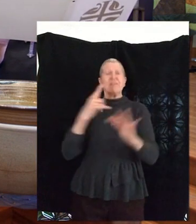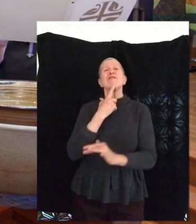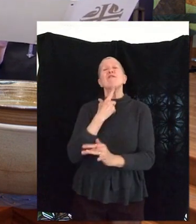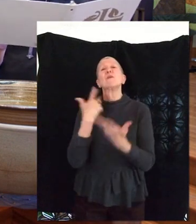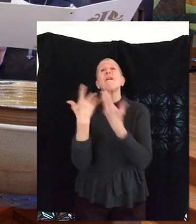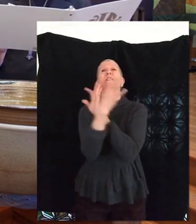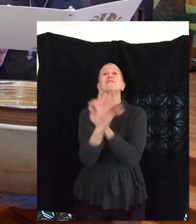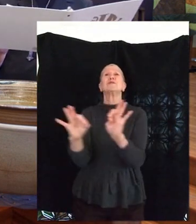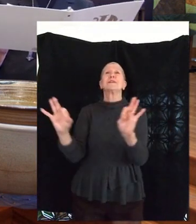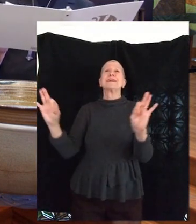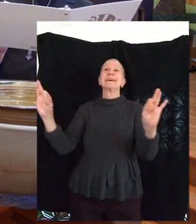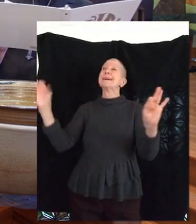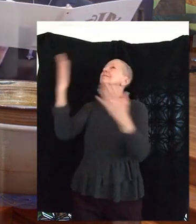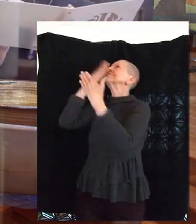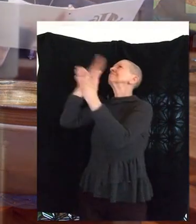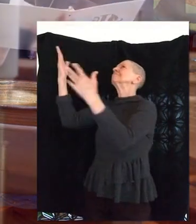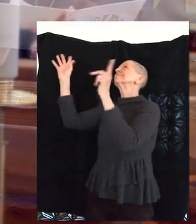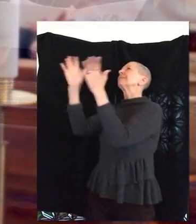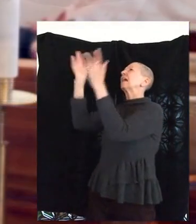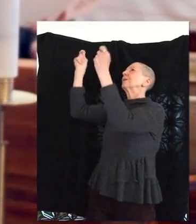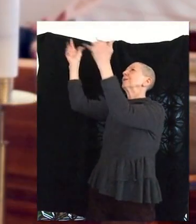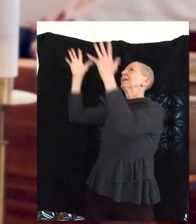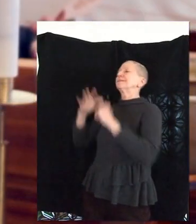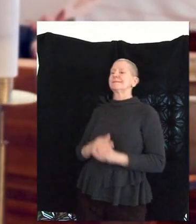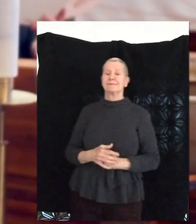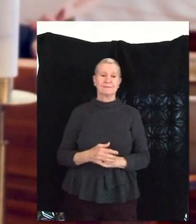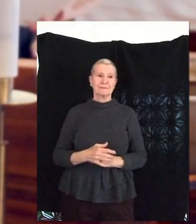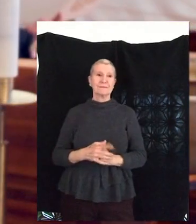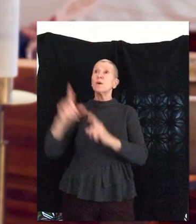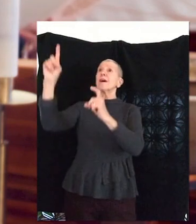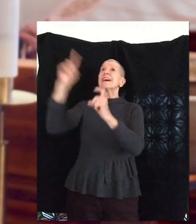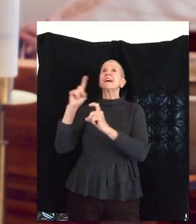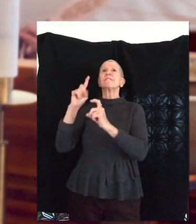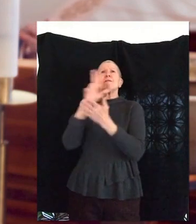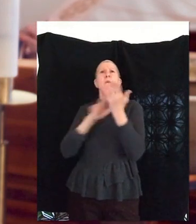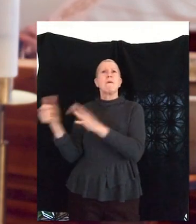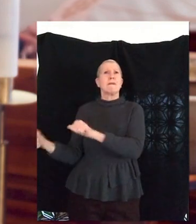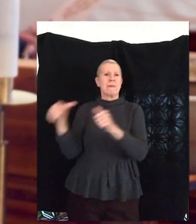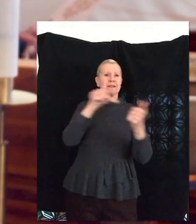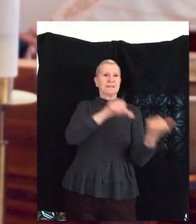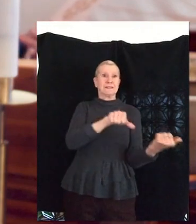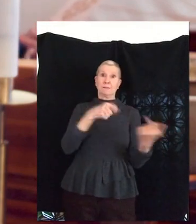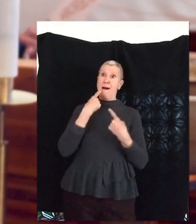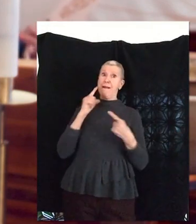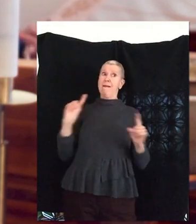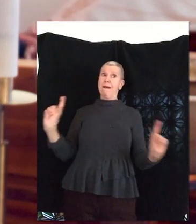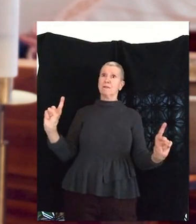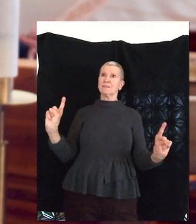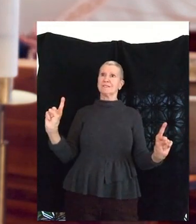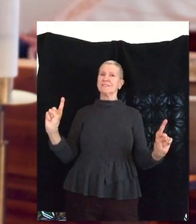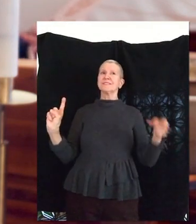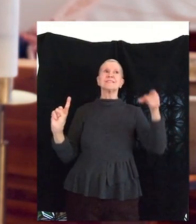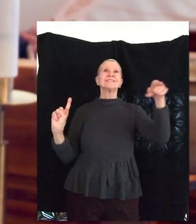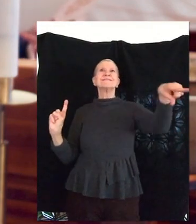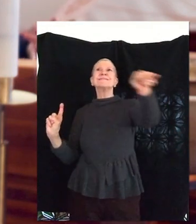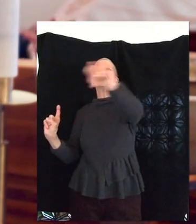Thanks be to God. Alleluia. For the gift of holy baptism, which declares there are no